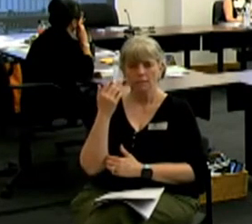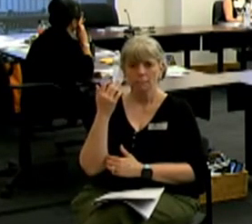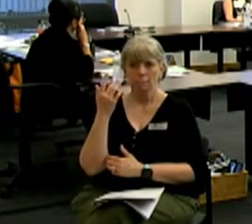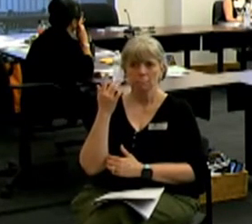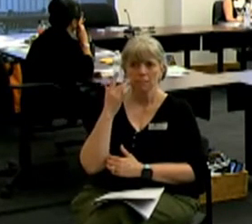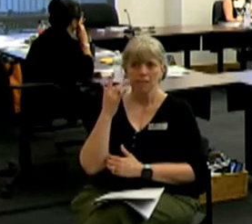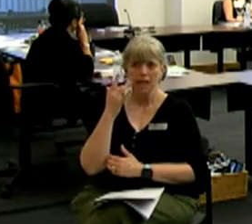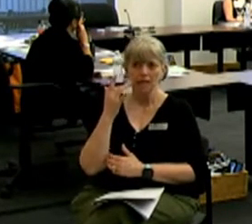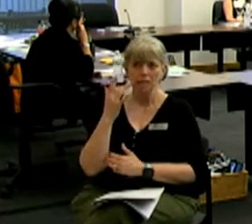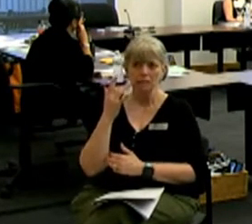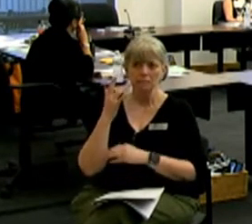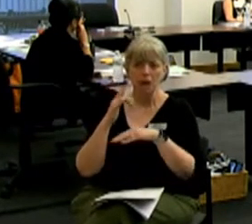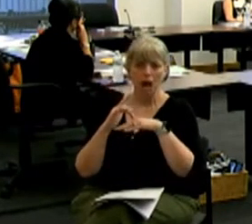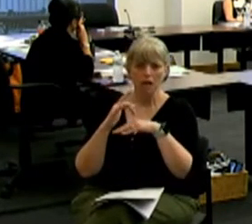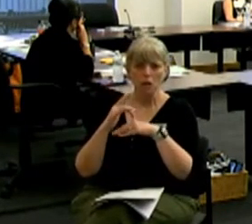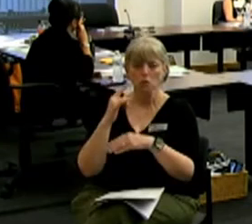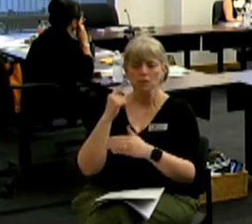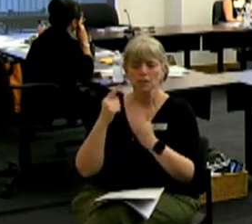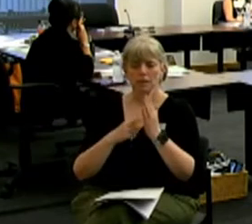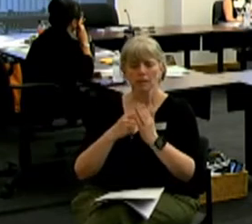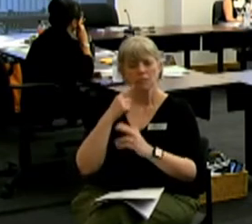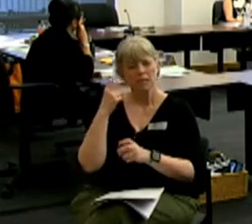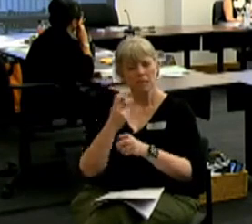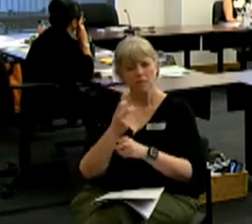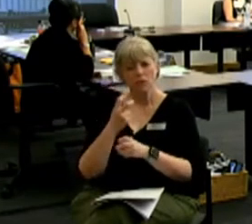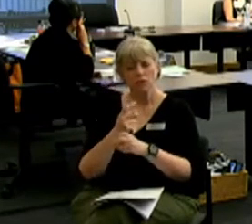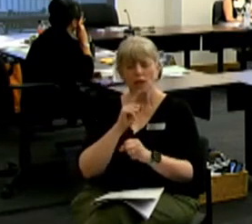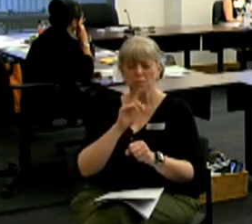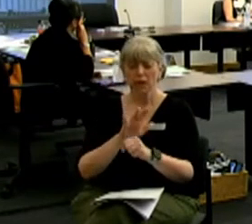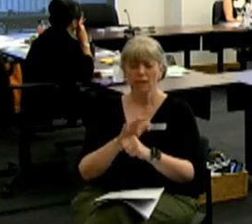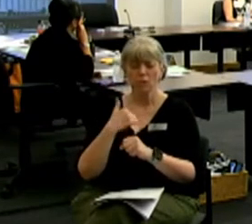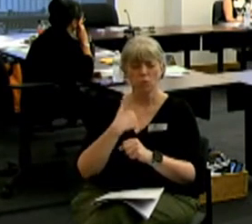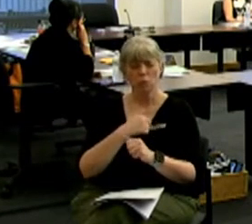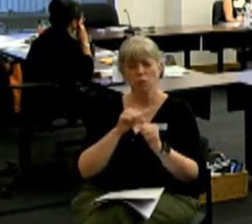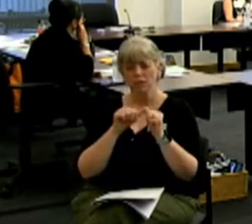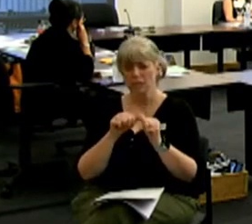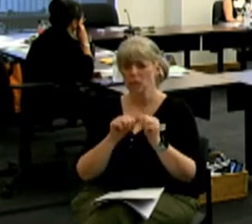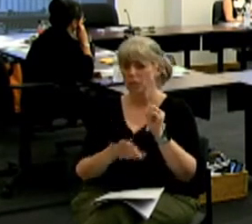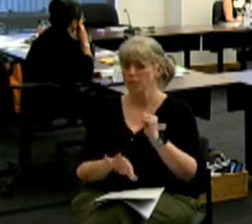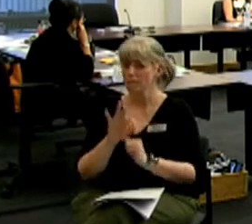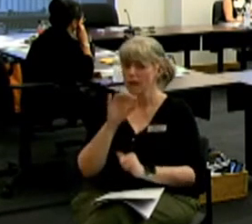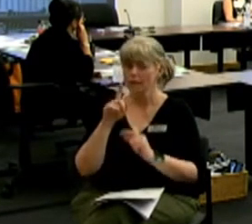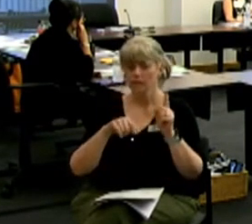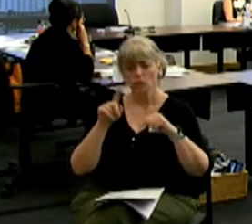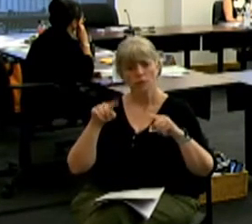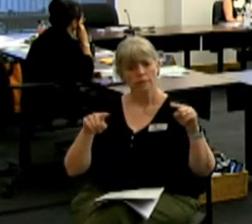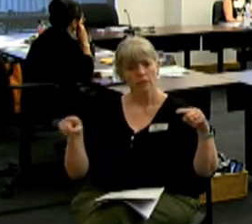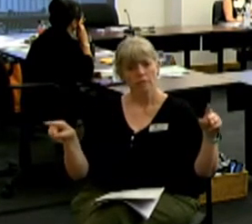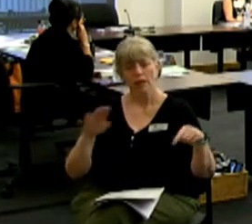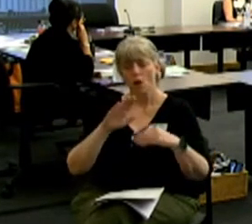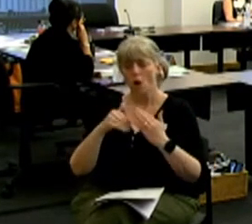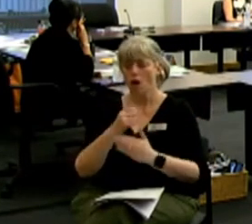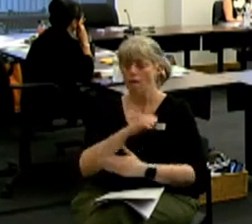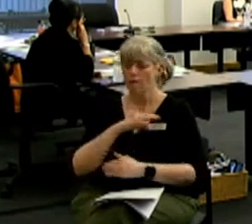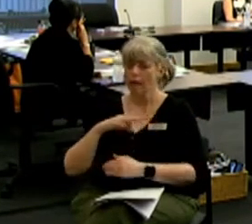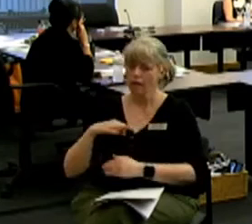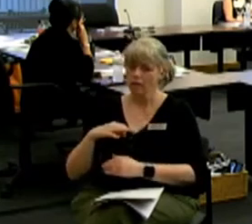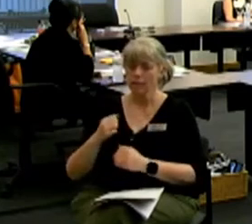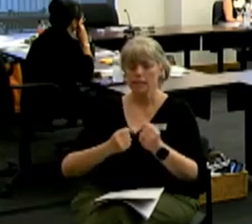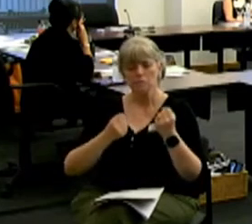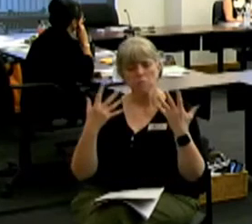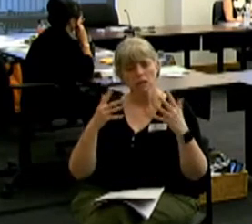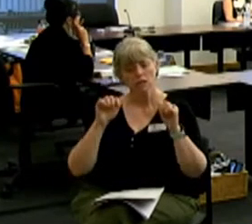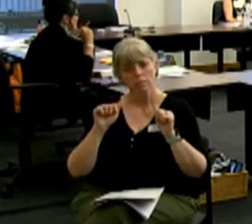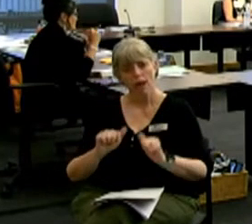hollow sometimes, but it's difficult, but I do pledge that we will continue to try to diversify our faculty as